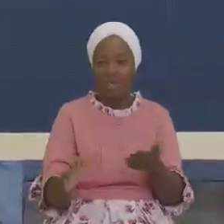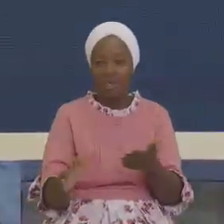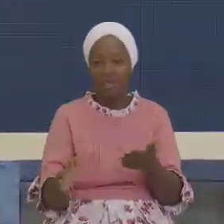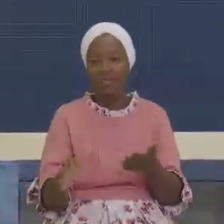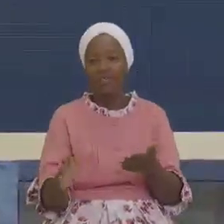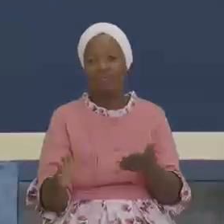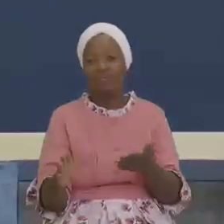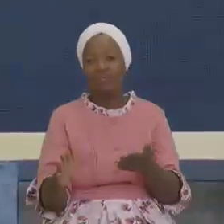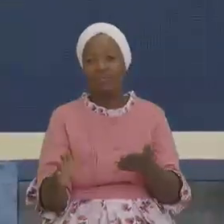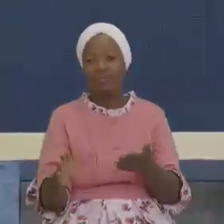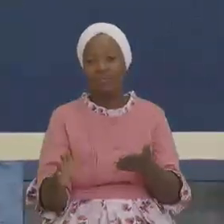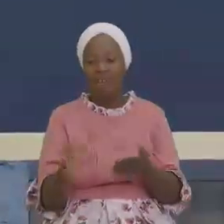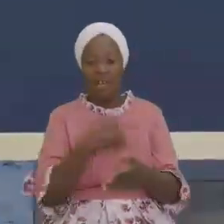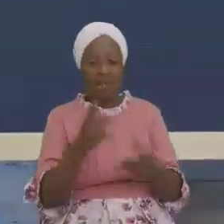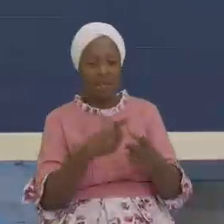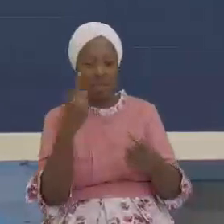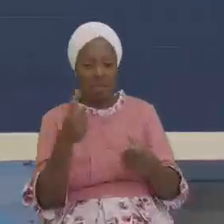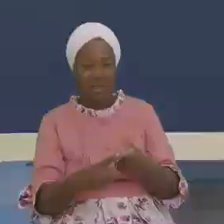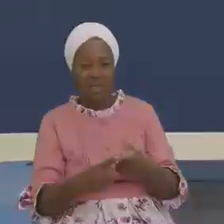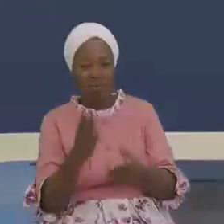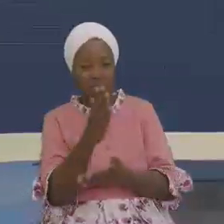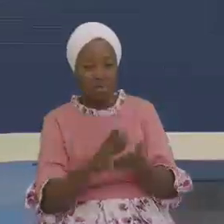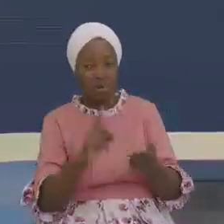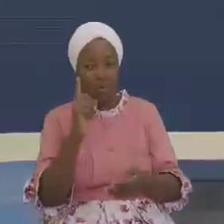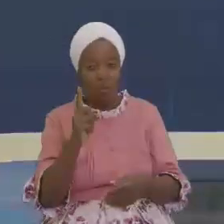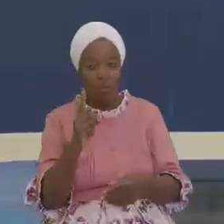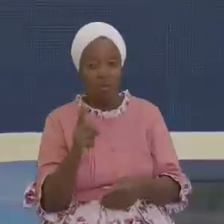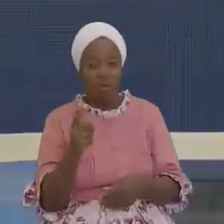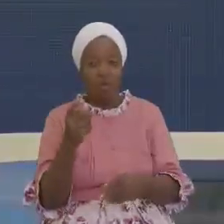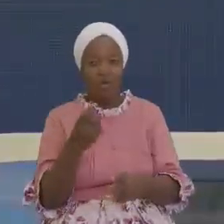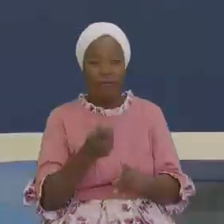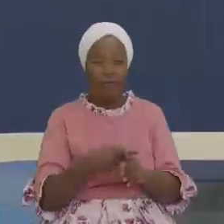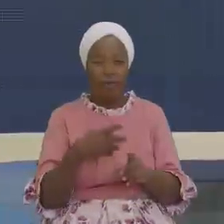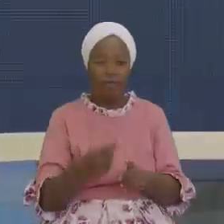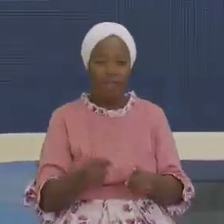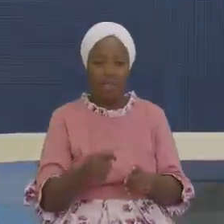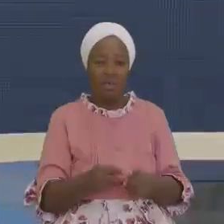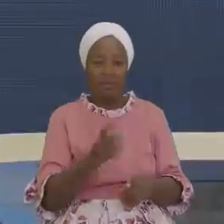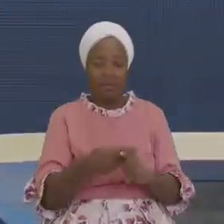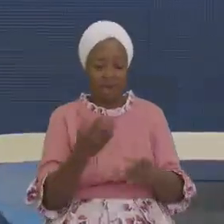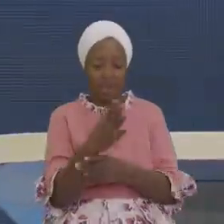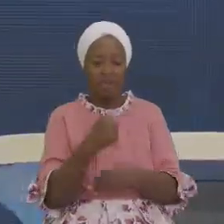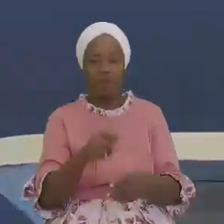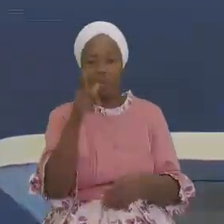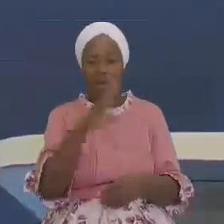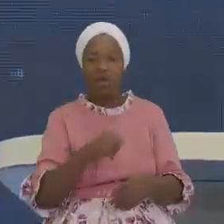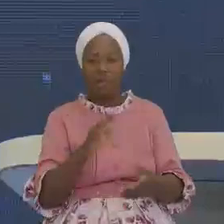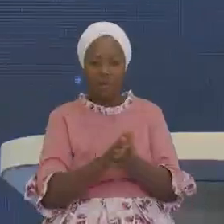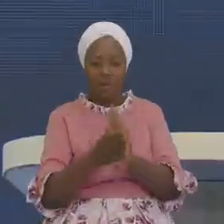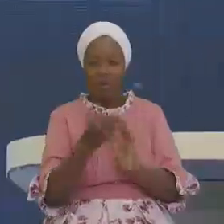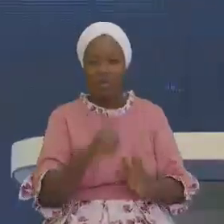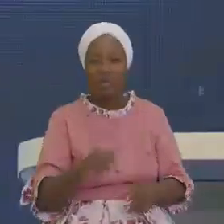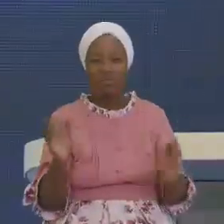destroyed. And then somebody, from the hands of God, it becomes a nobody in